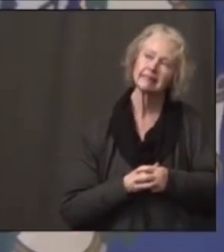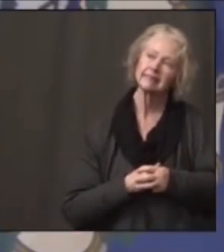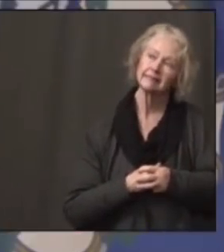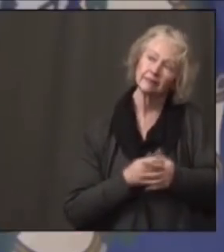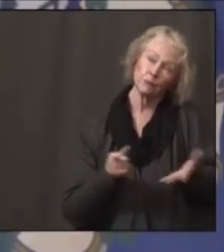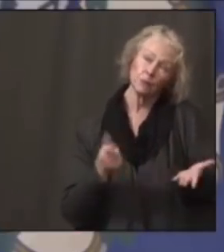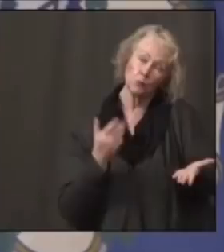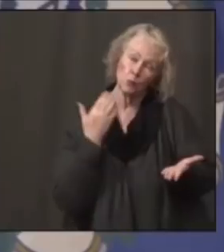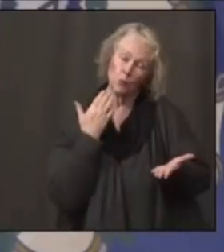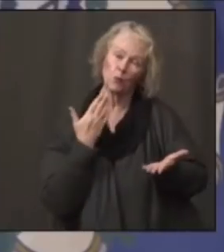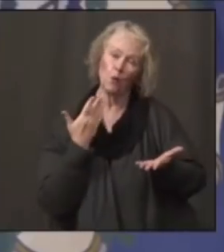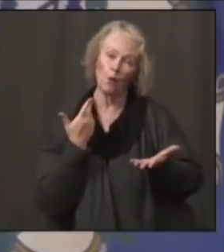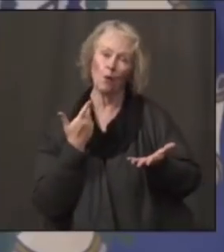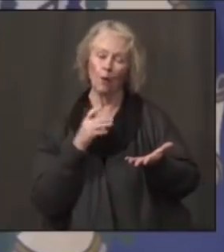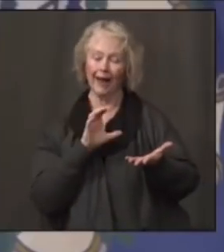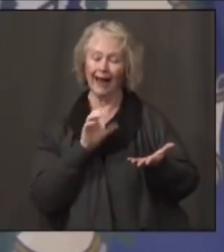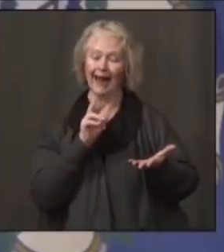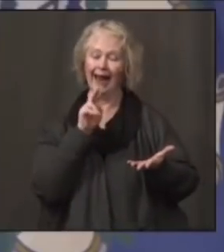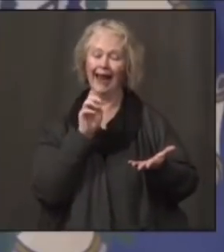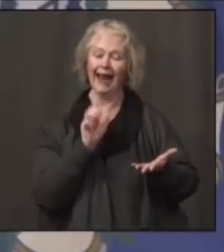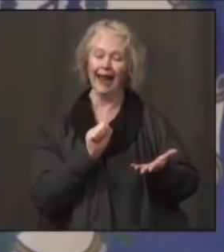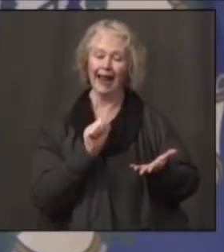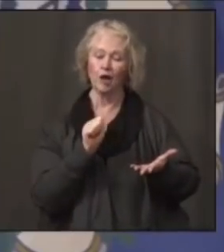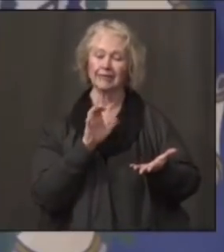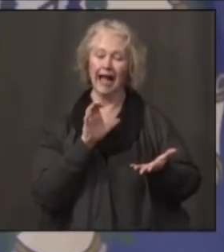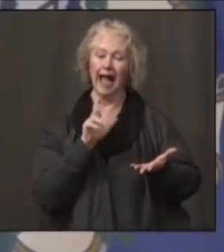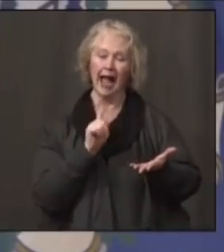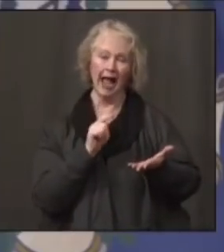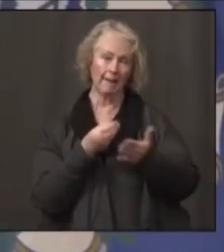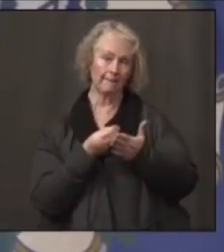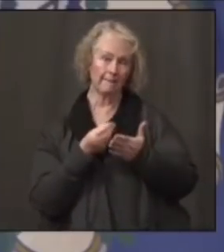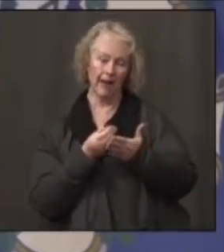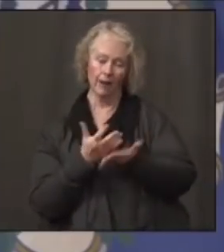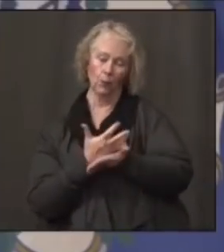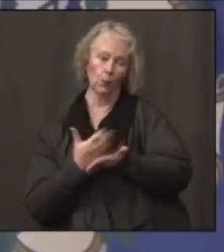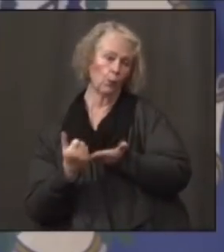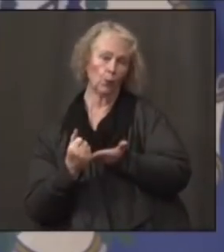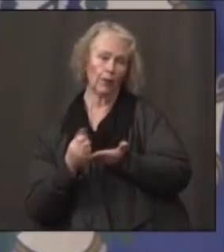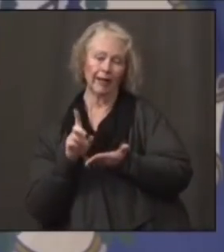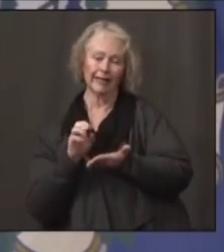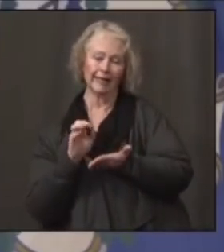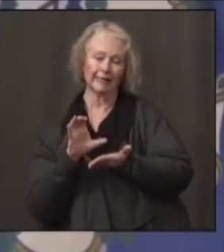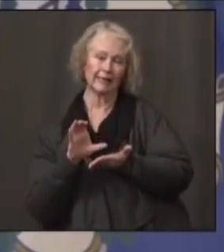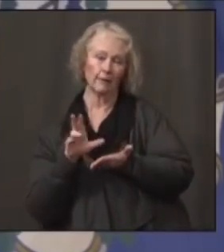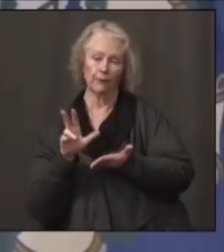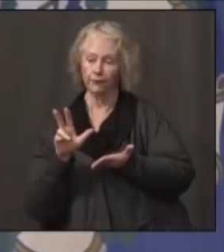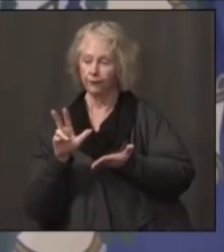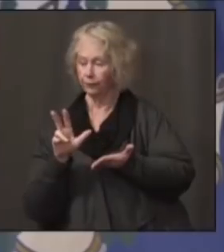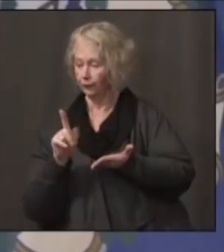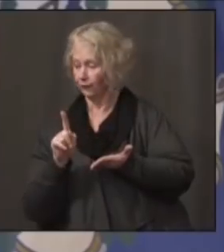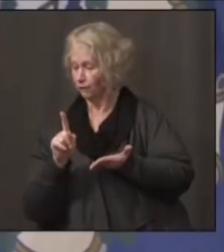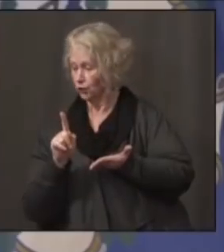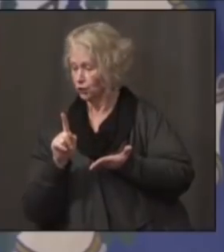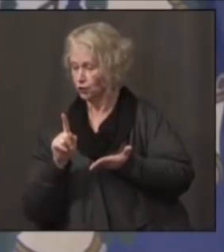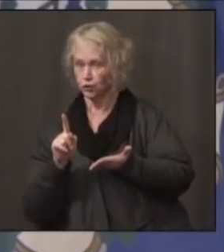Well, as you know, all the CARES Act money runs out on December 31st. What is that, in 12 days or